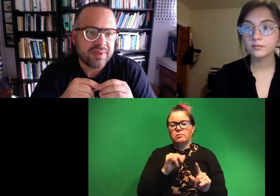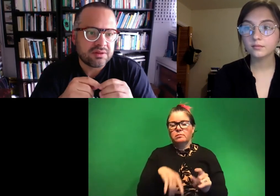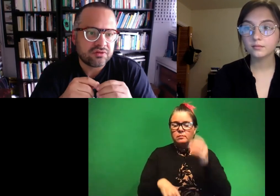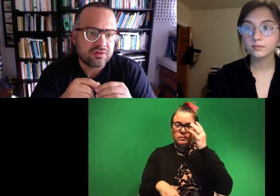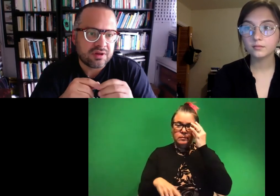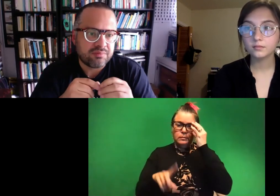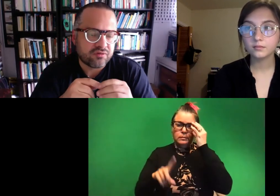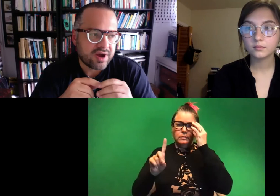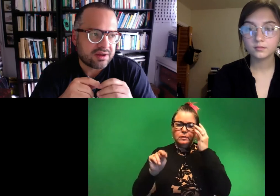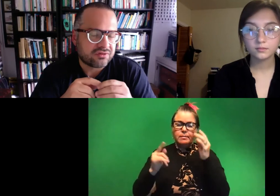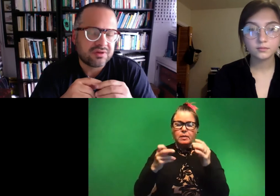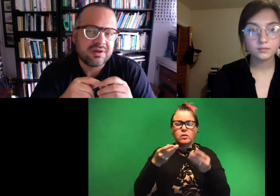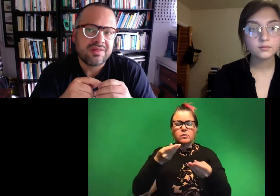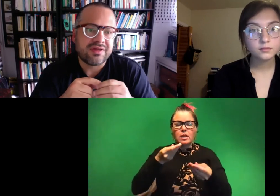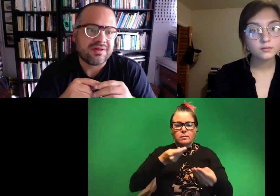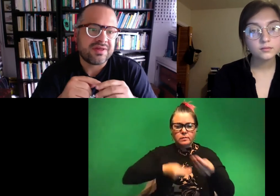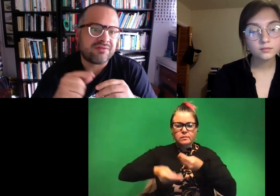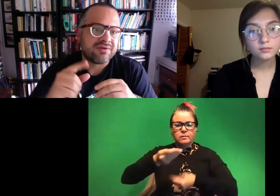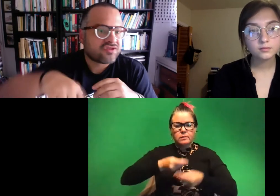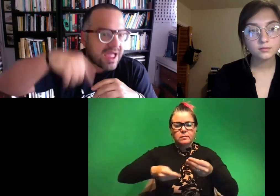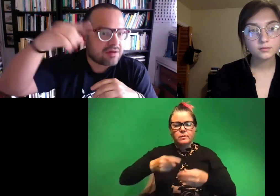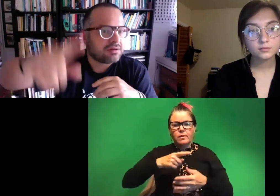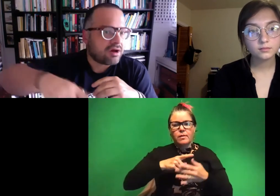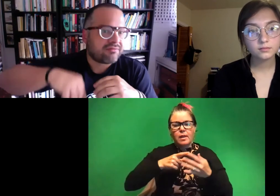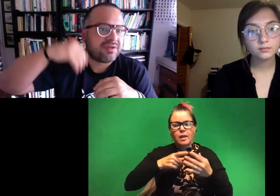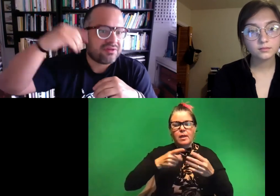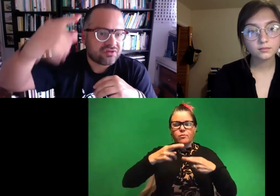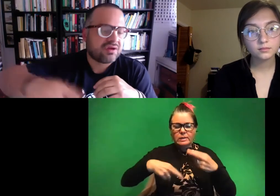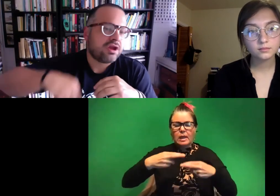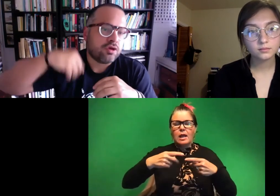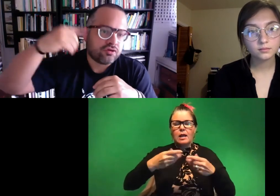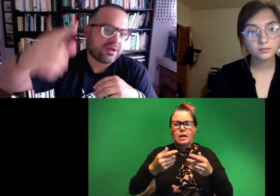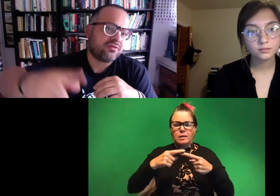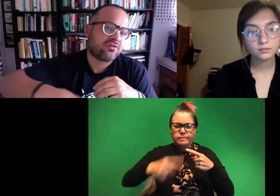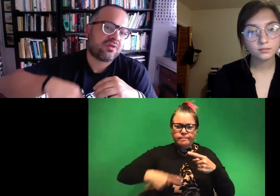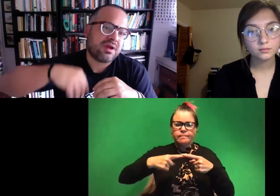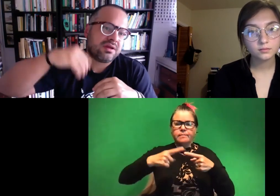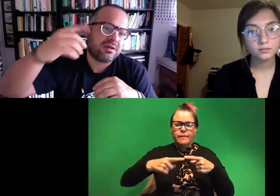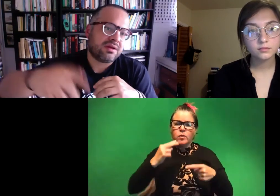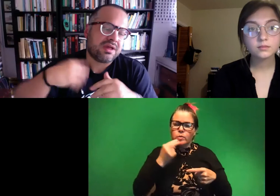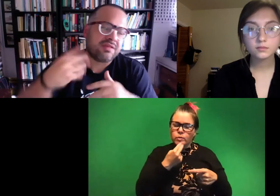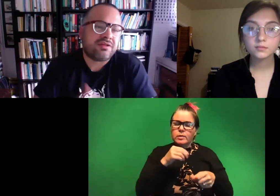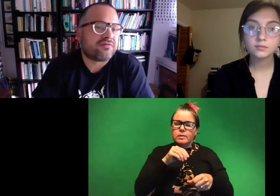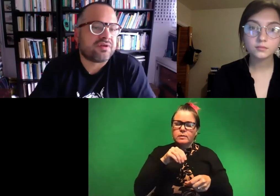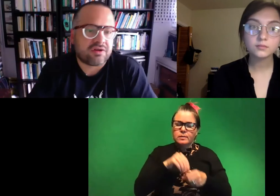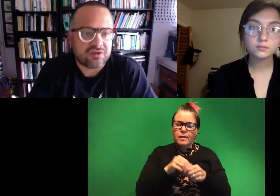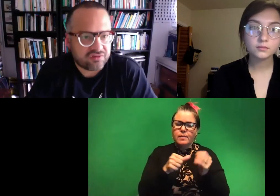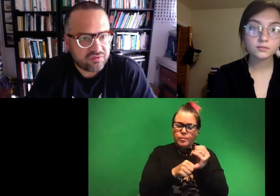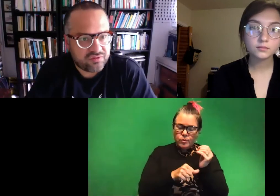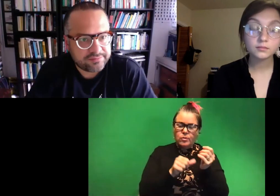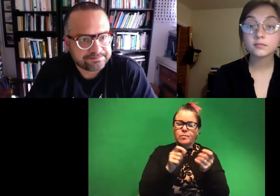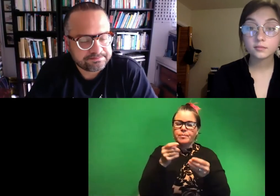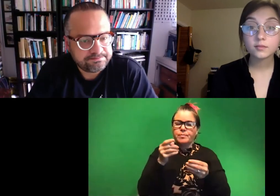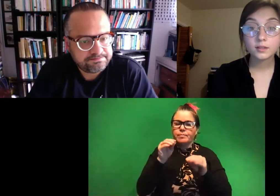dung beetles provide us, the recycle of these nutrients in the different